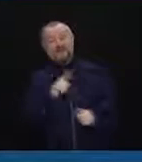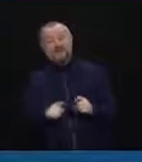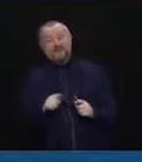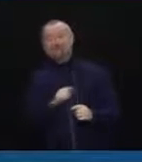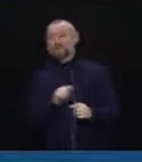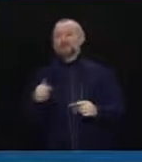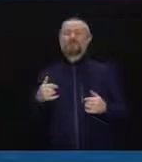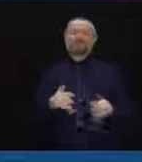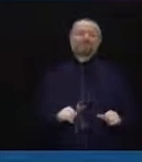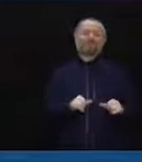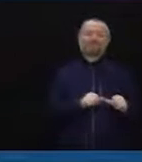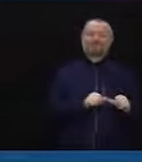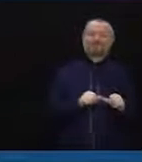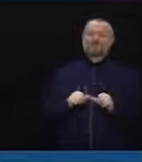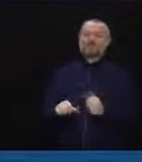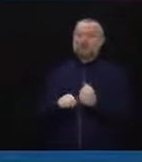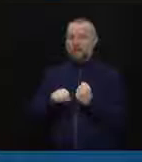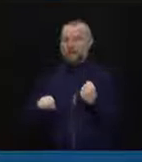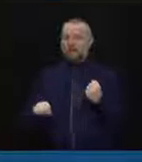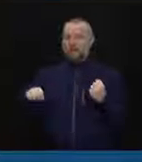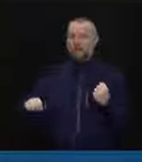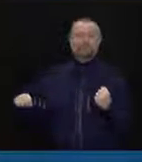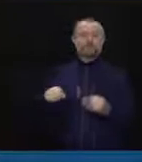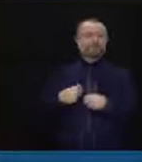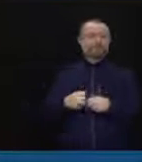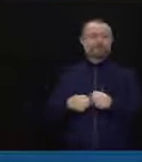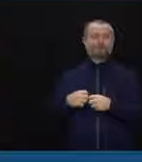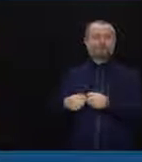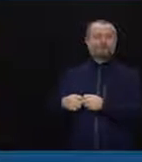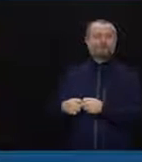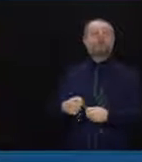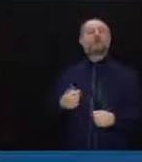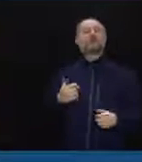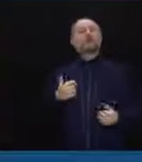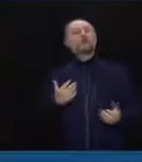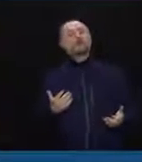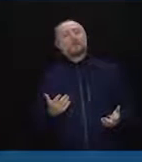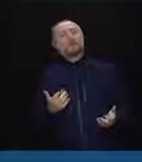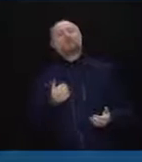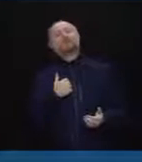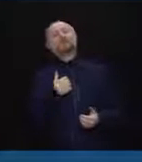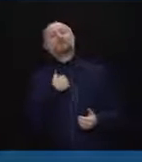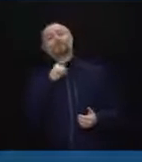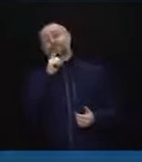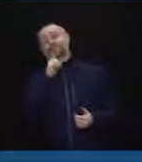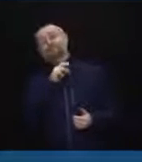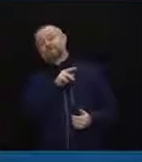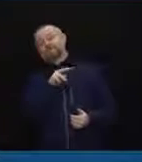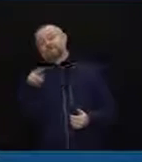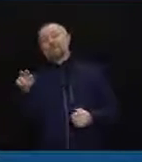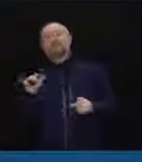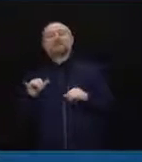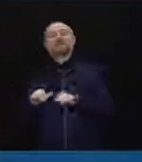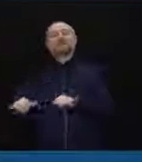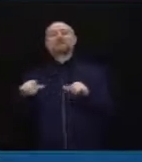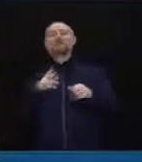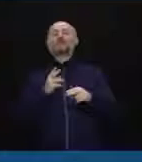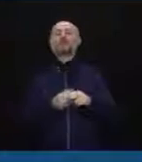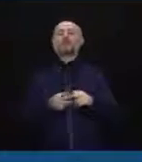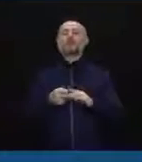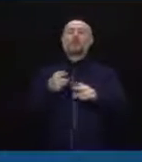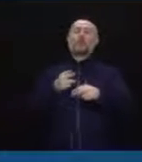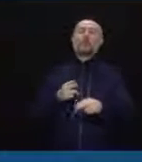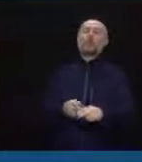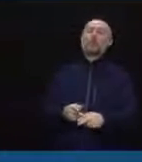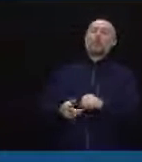is what clinicians have called post-acute sequelae of COVID-19, commonly known as long COVID. People with